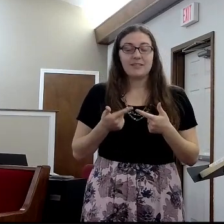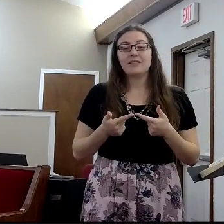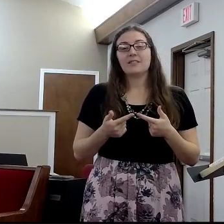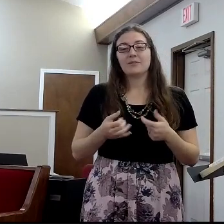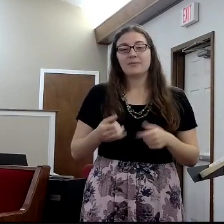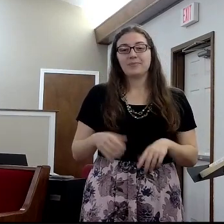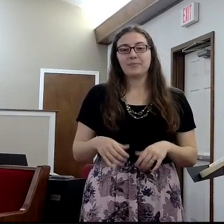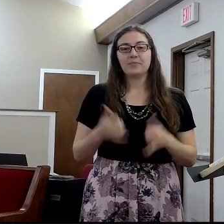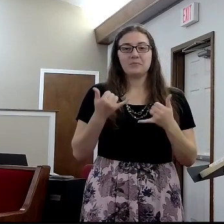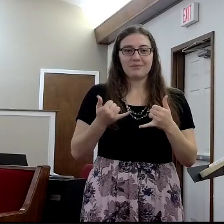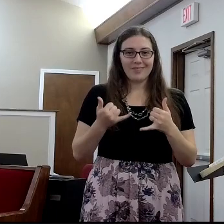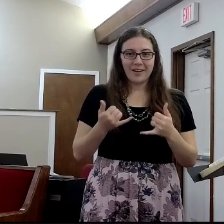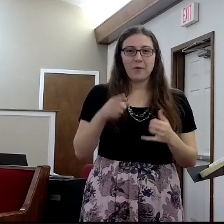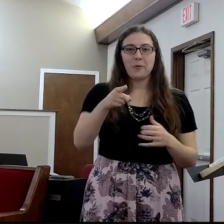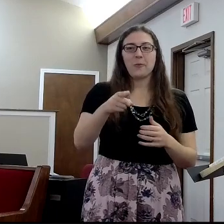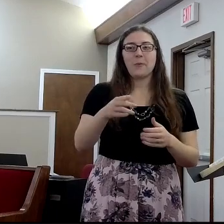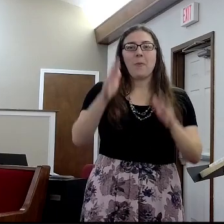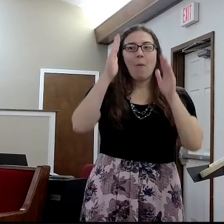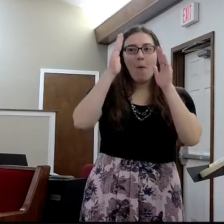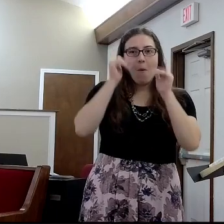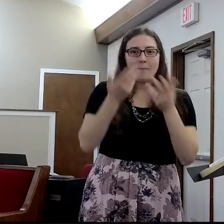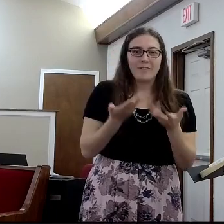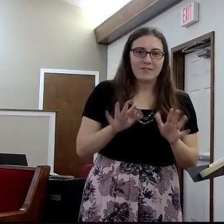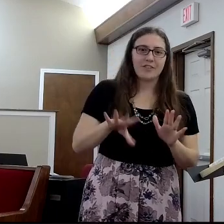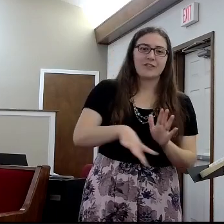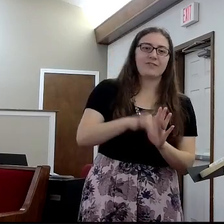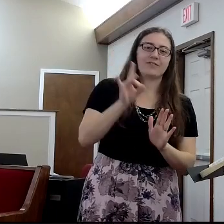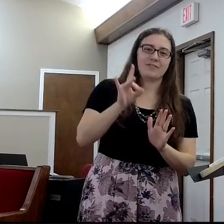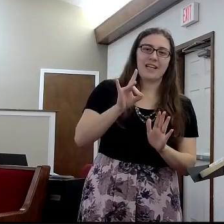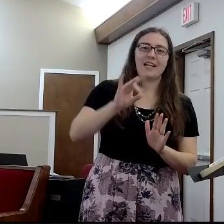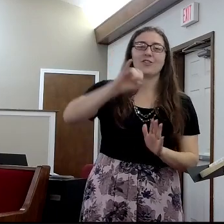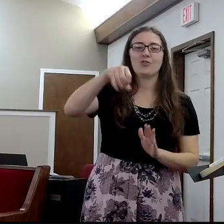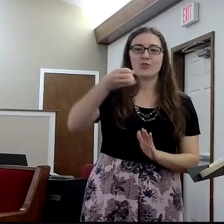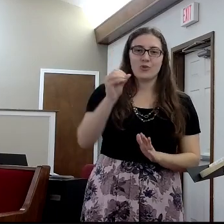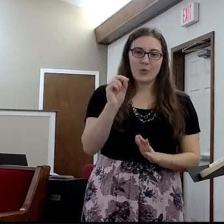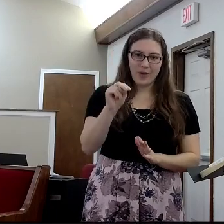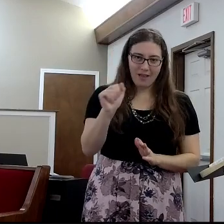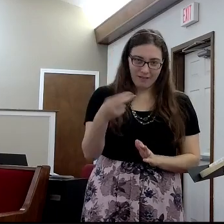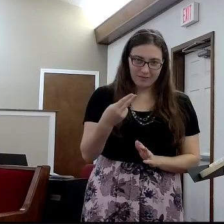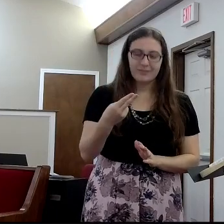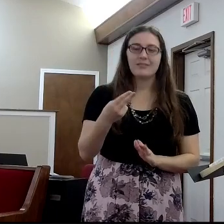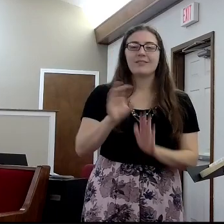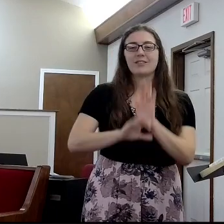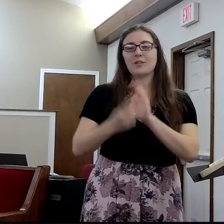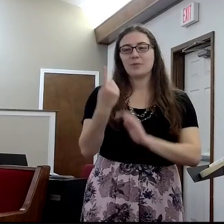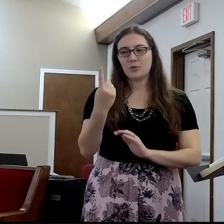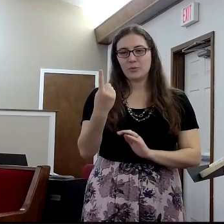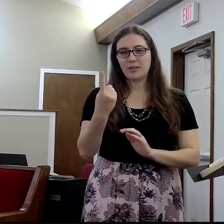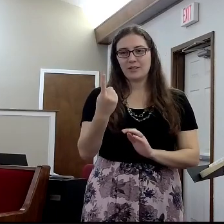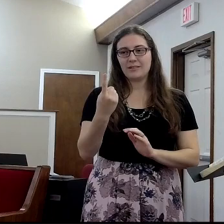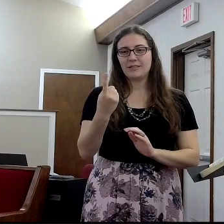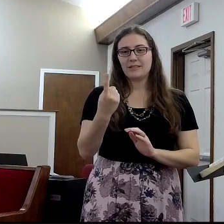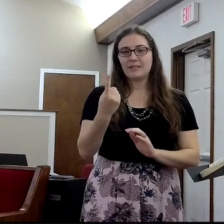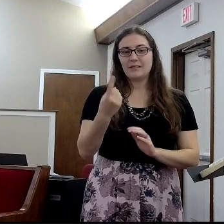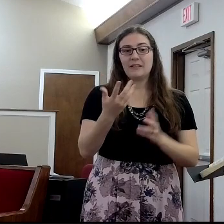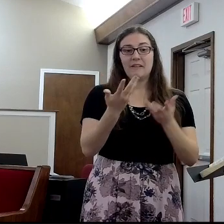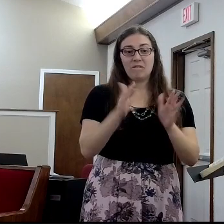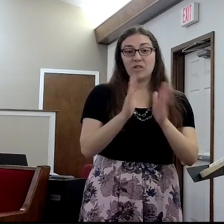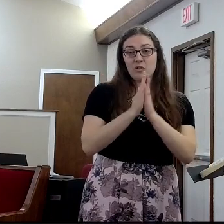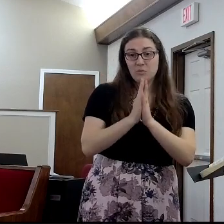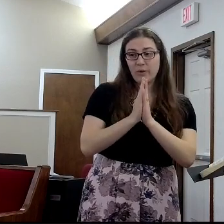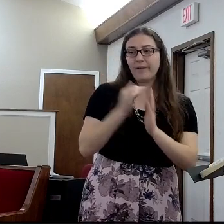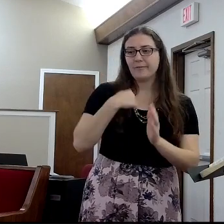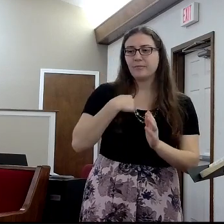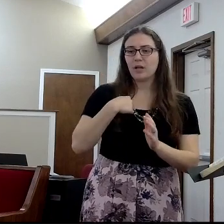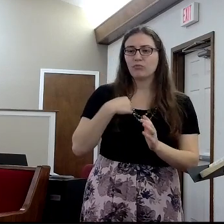our lives. So if you will, you should be with me now in Jonah 1. We're actually going to read through the whole first chapter,